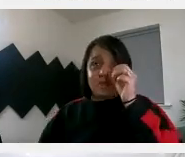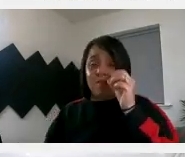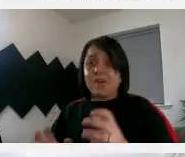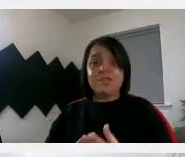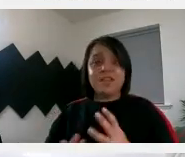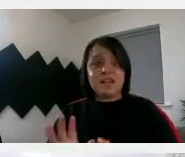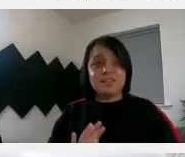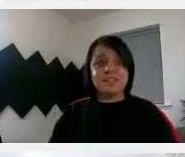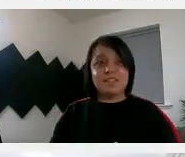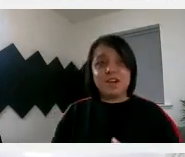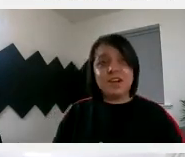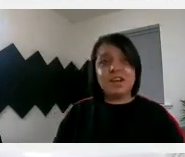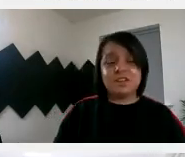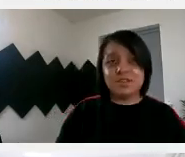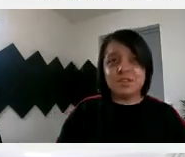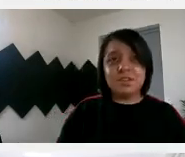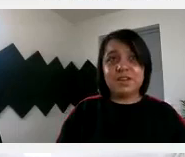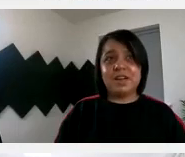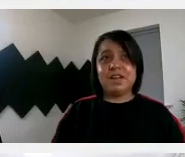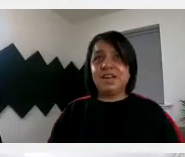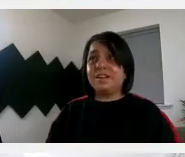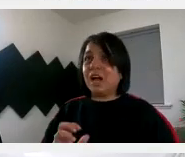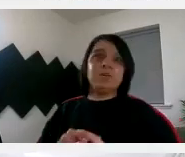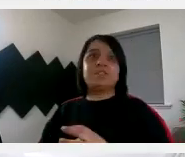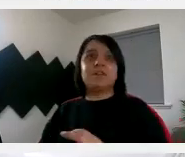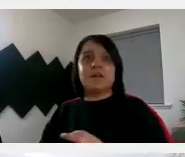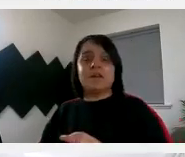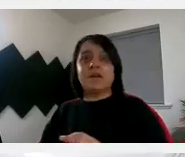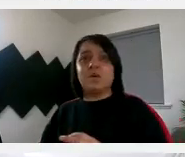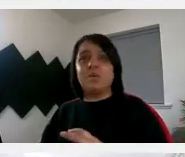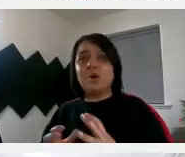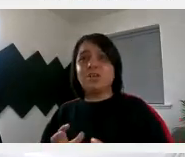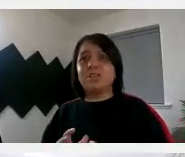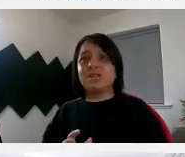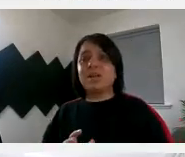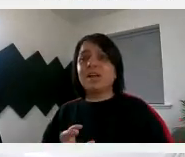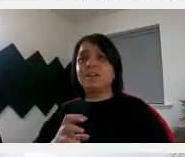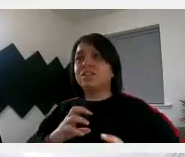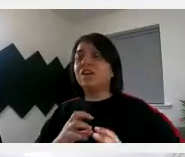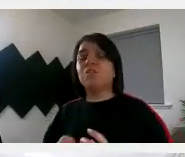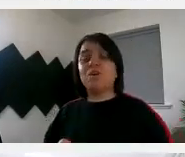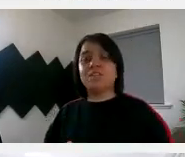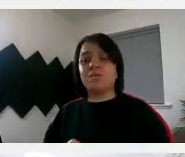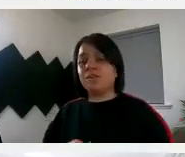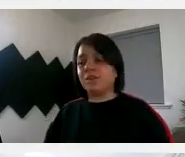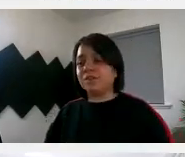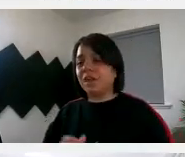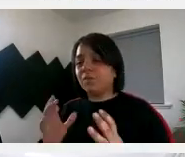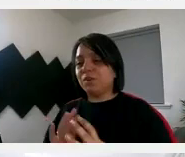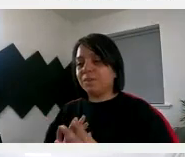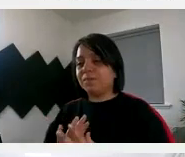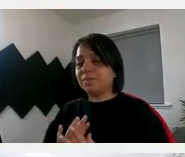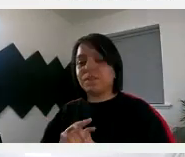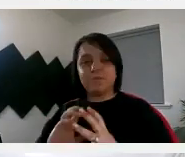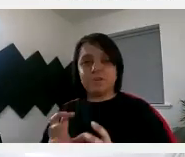Okay, so I've gone through the accents and dialects of the UK. Now it's words. There's certain words that we use. We've